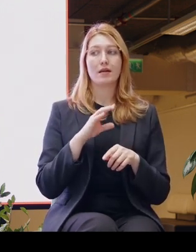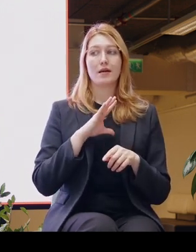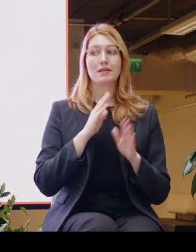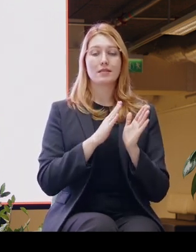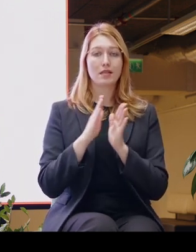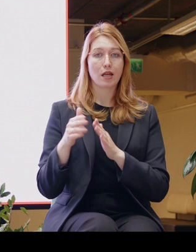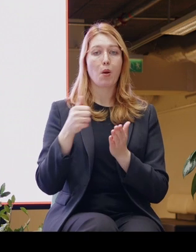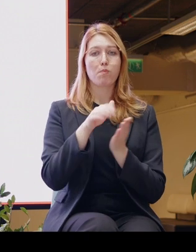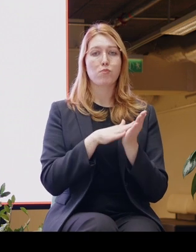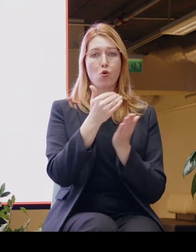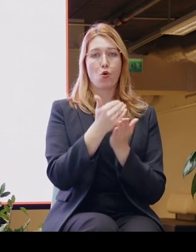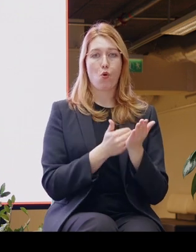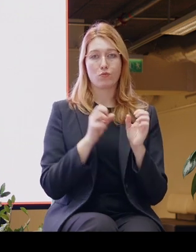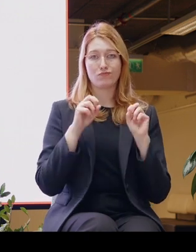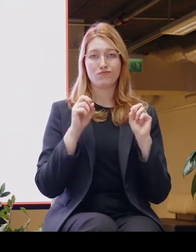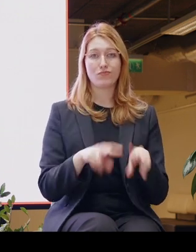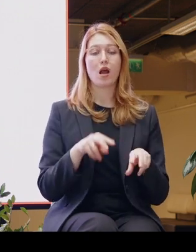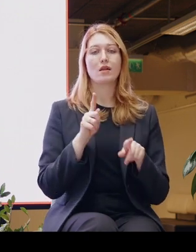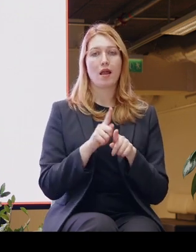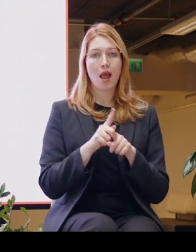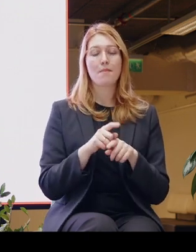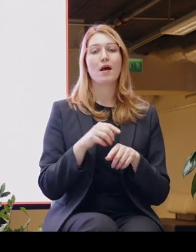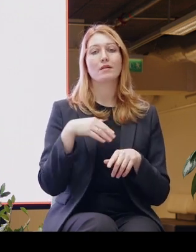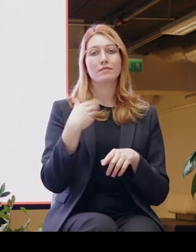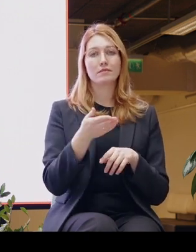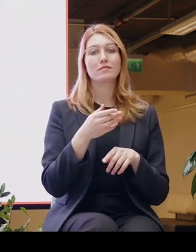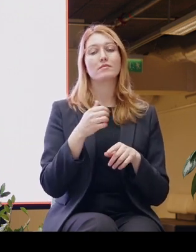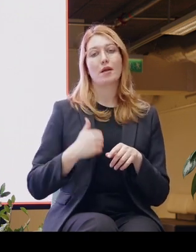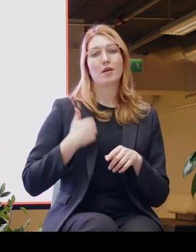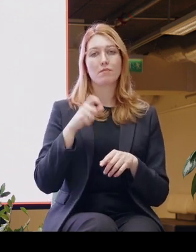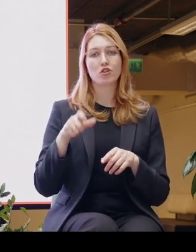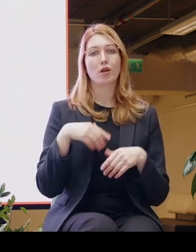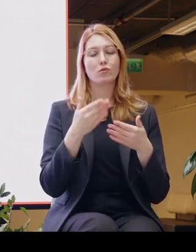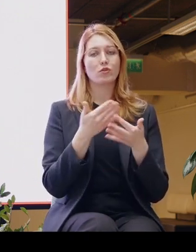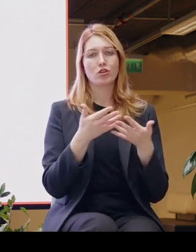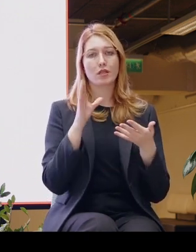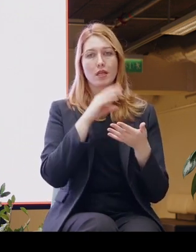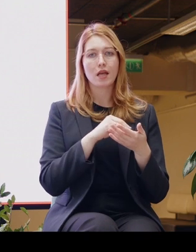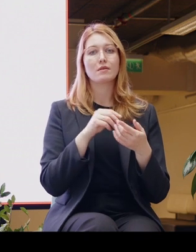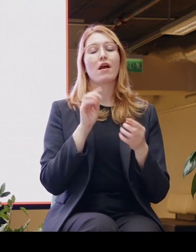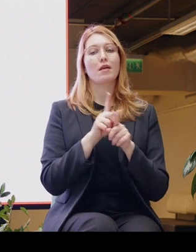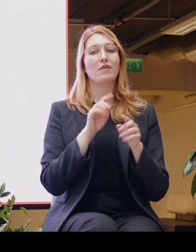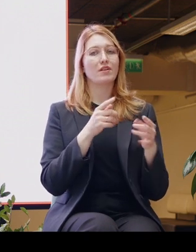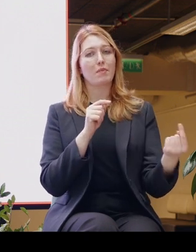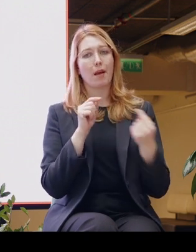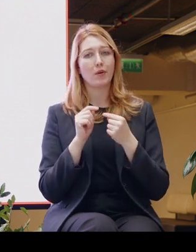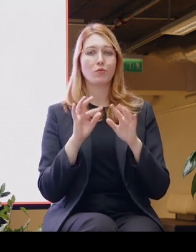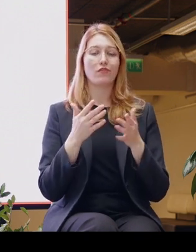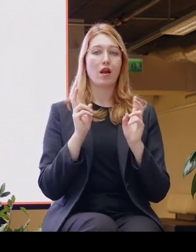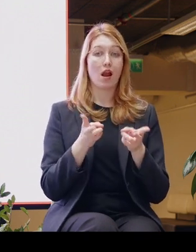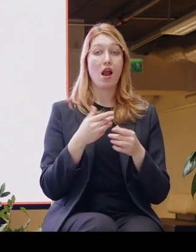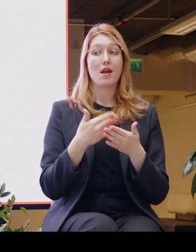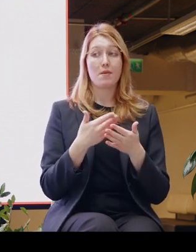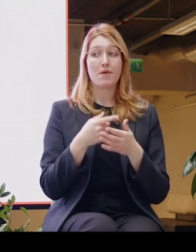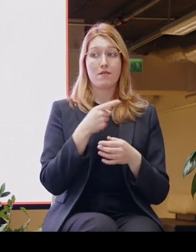the protocol. We give the owners the opportunity to present his options and objections. If an agreement is